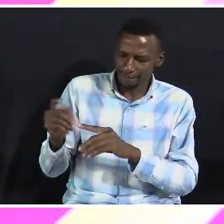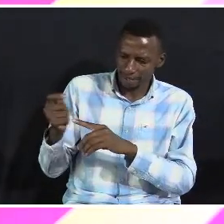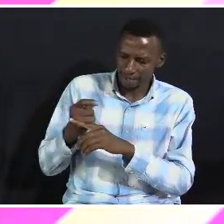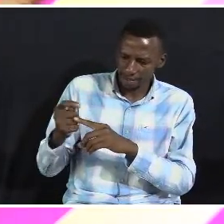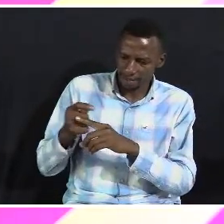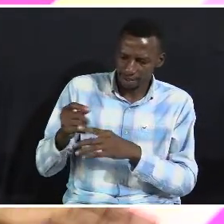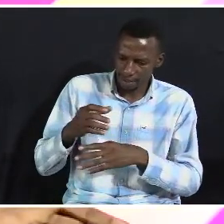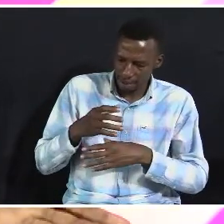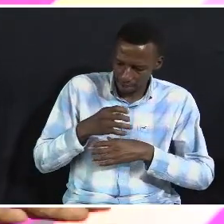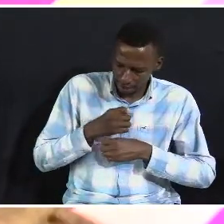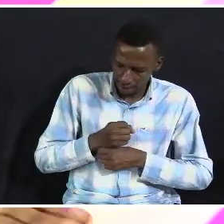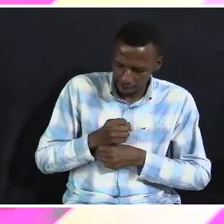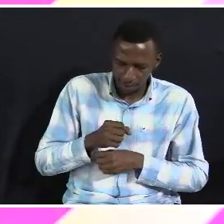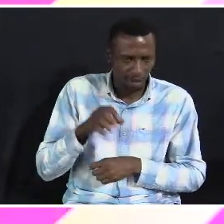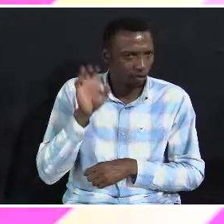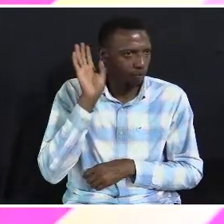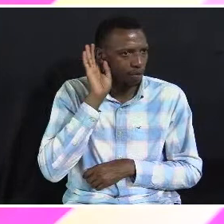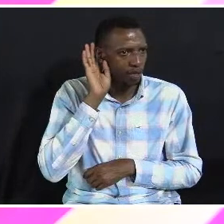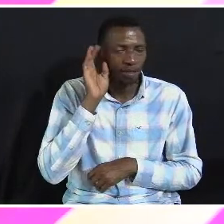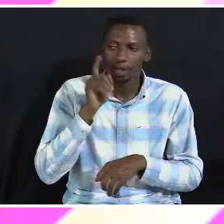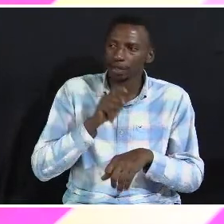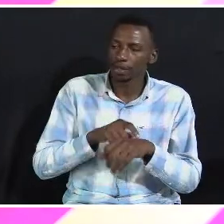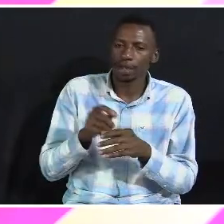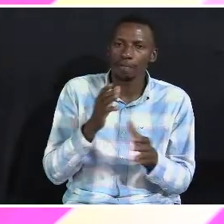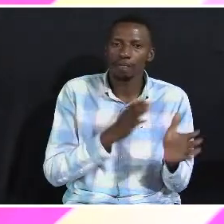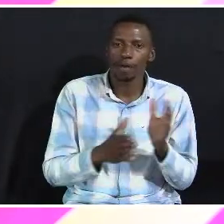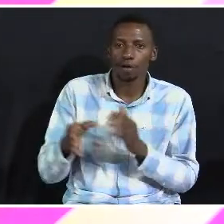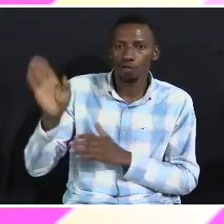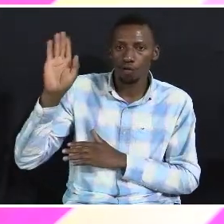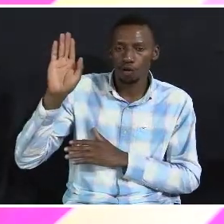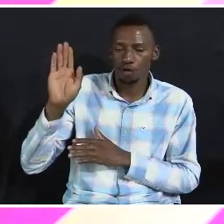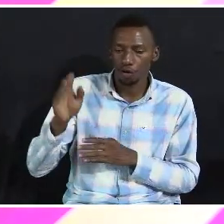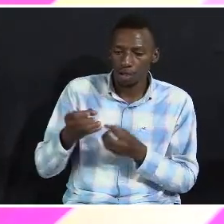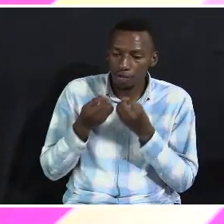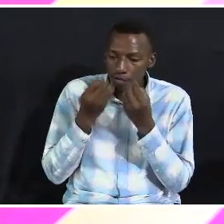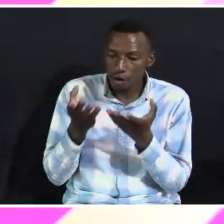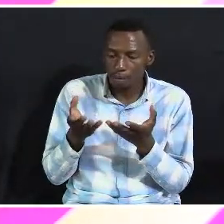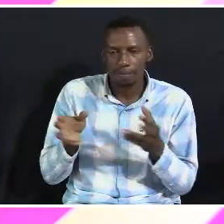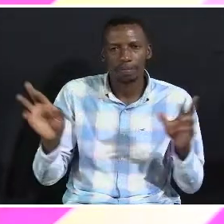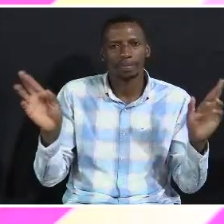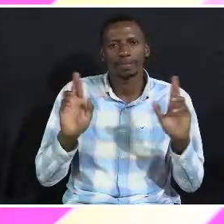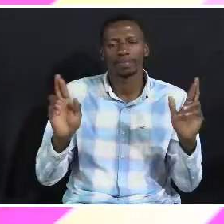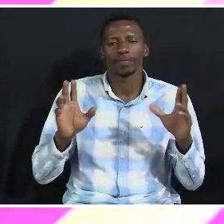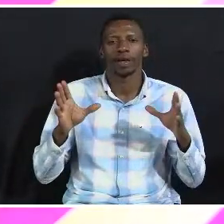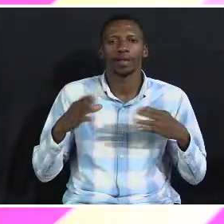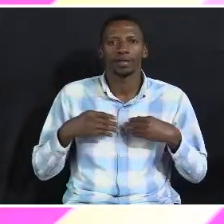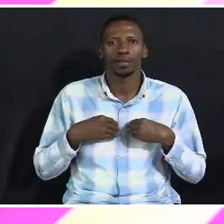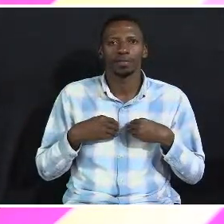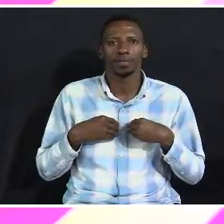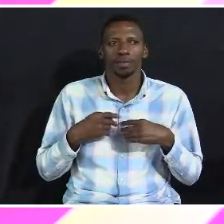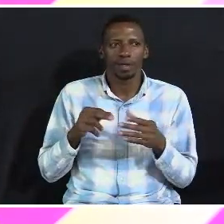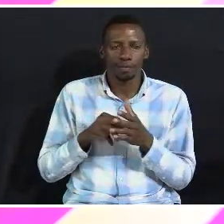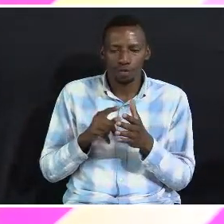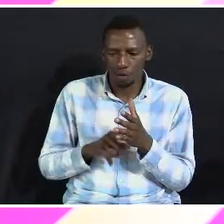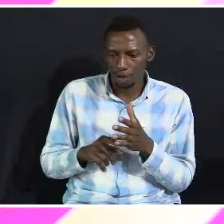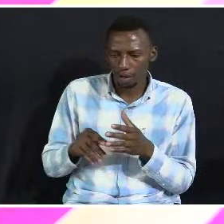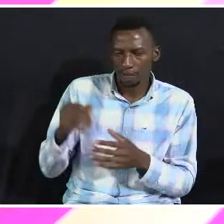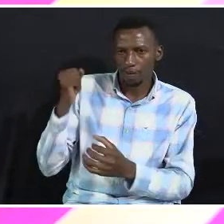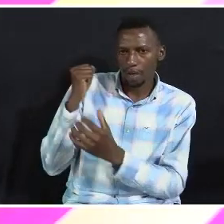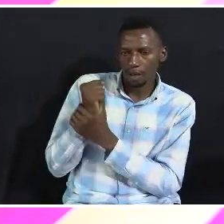and as the purpose of God was opened before him, he yielded a willing submission. He was a sharer in Abraham's